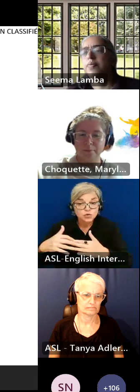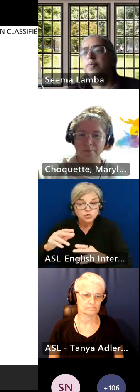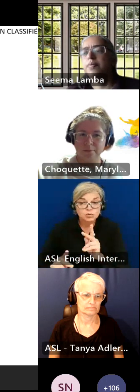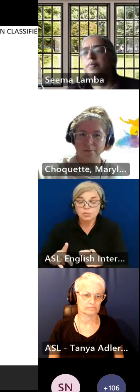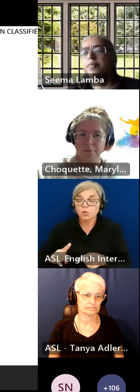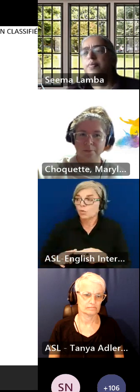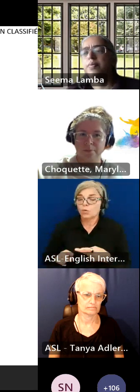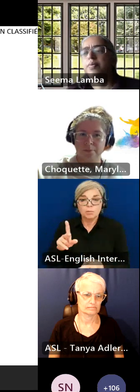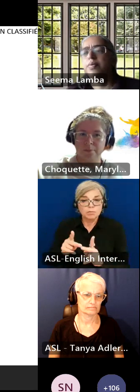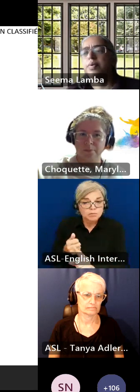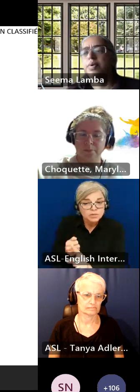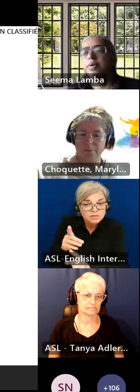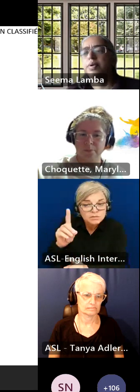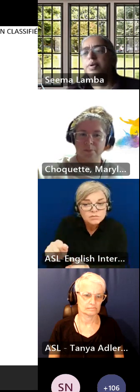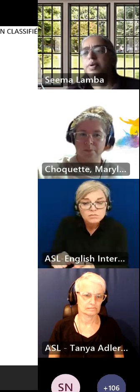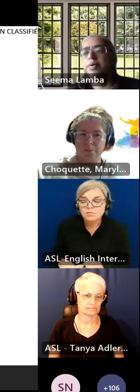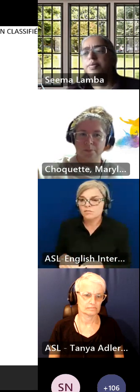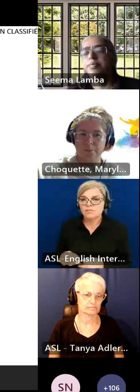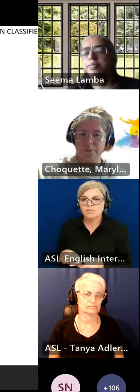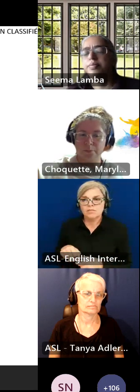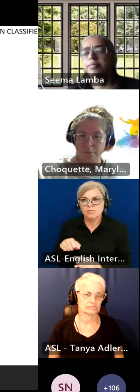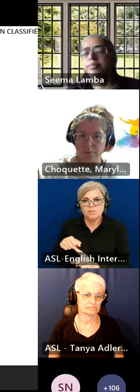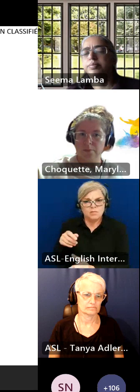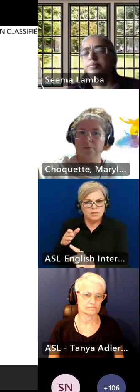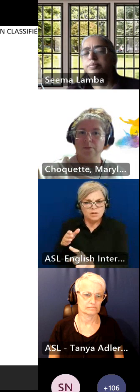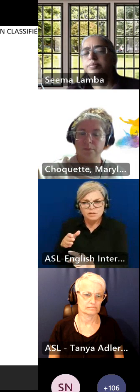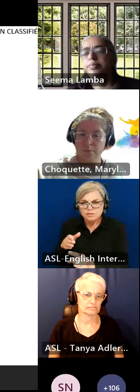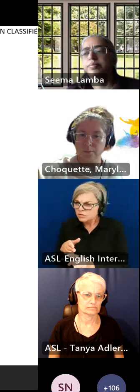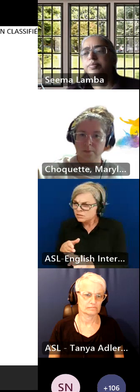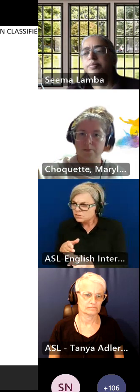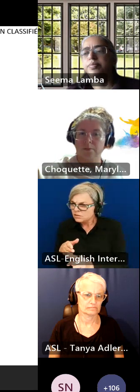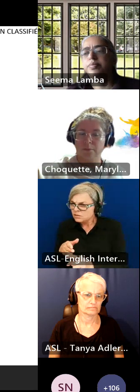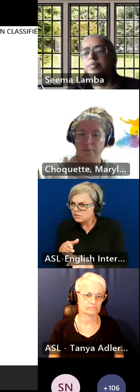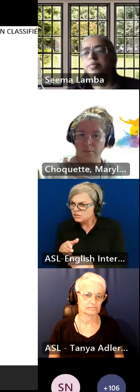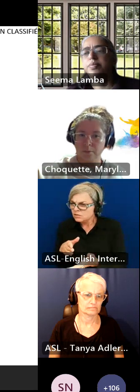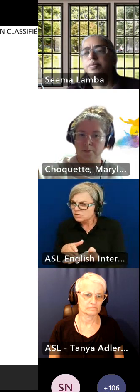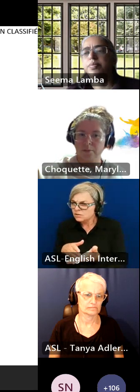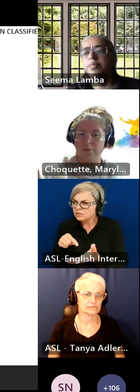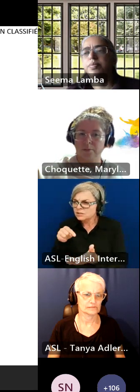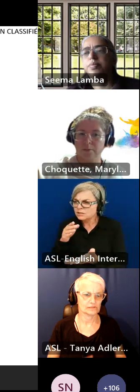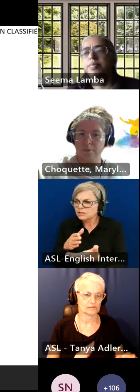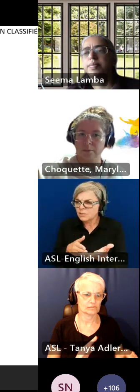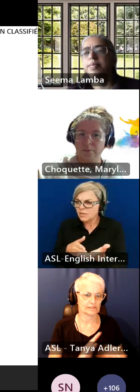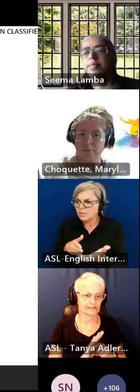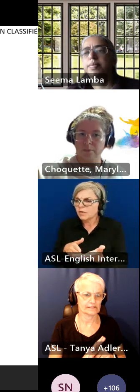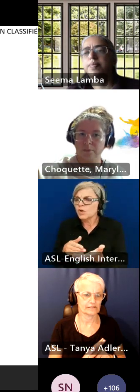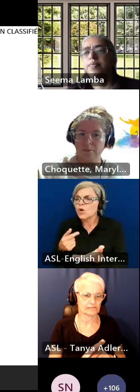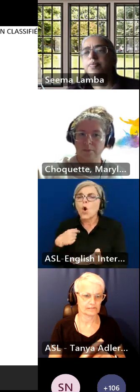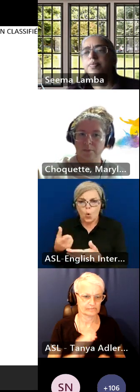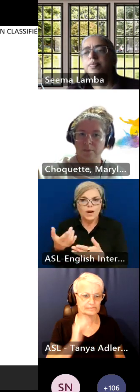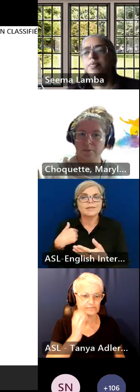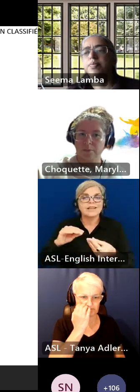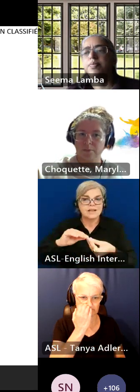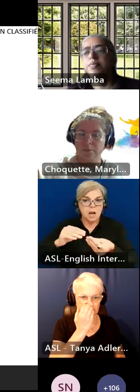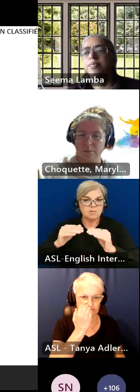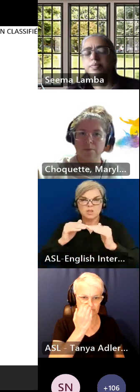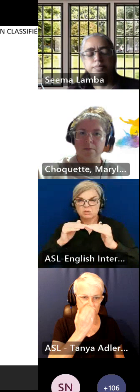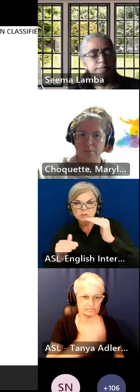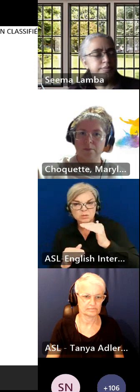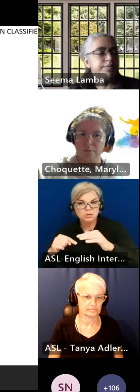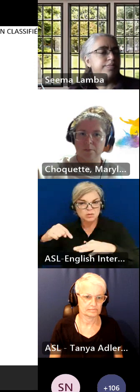with disability. Some of them going into the negative. And then when you get into the visual minority, it's